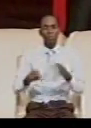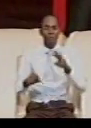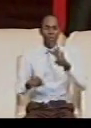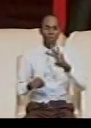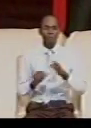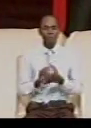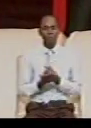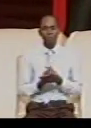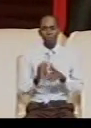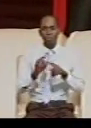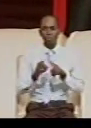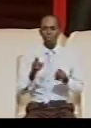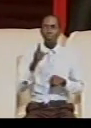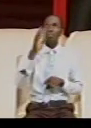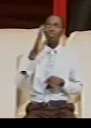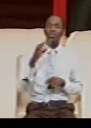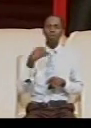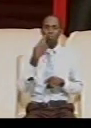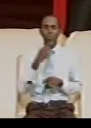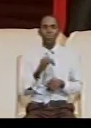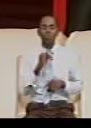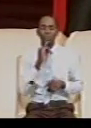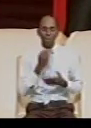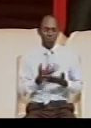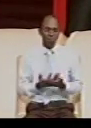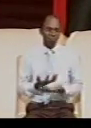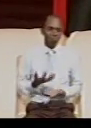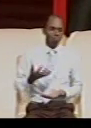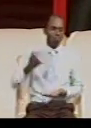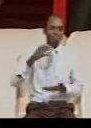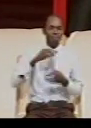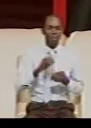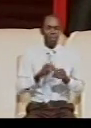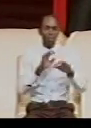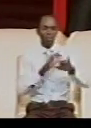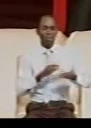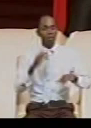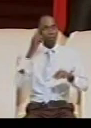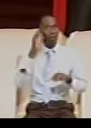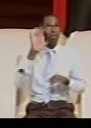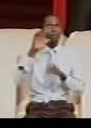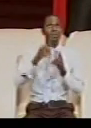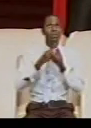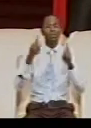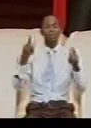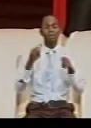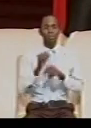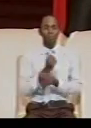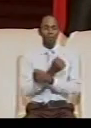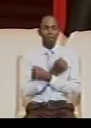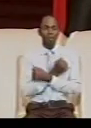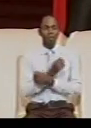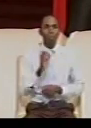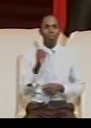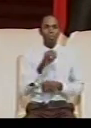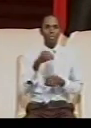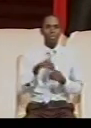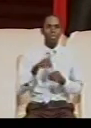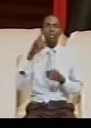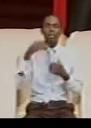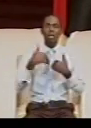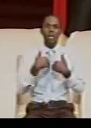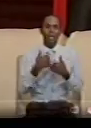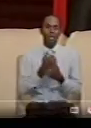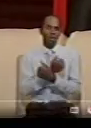God, who is rich in mercy, for his great love wherewith he has loved us,